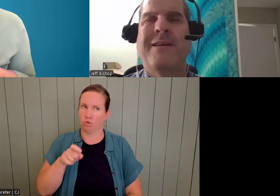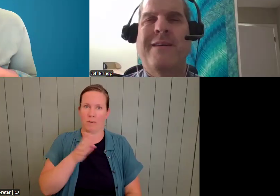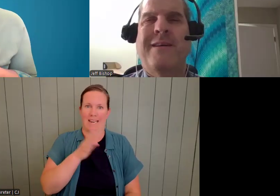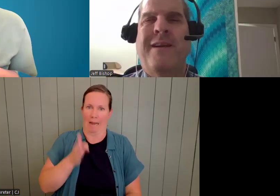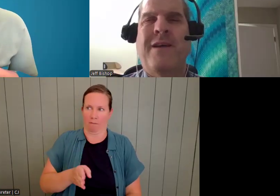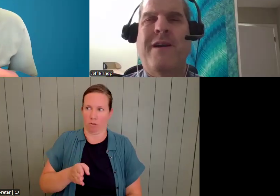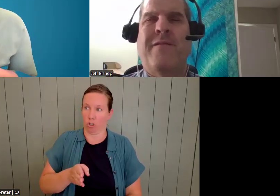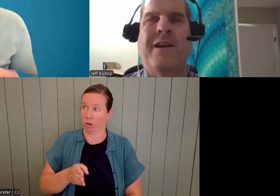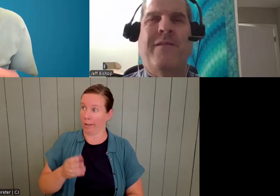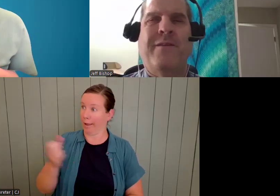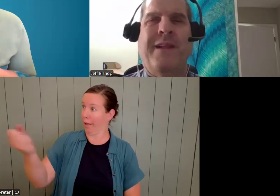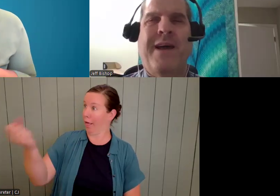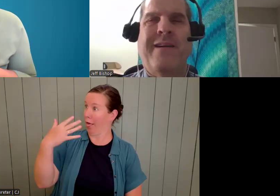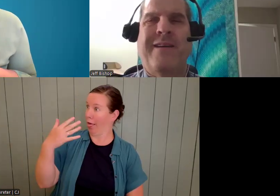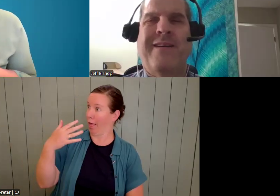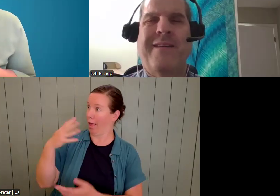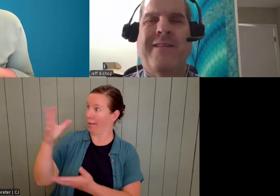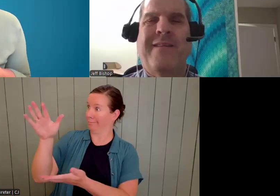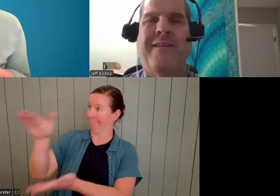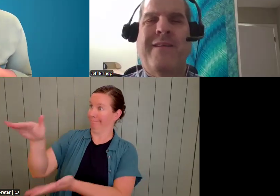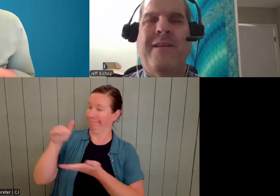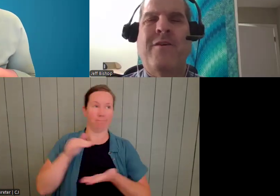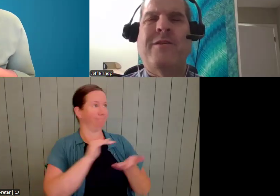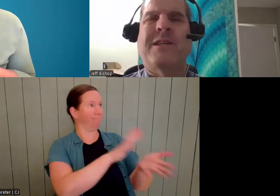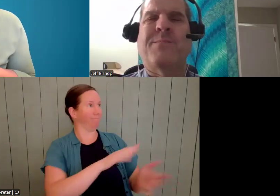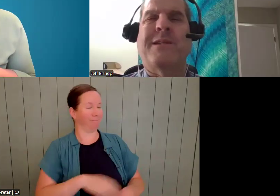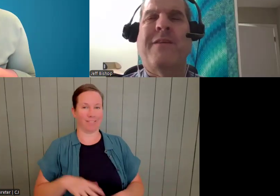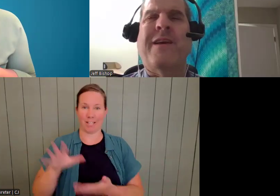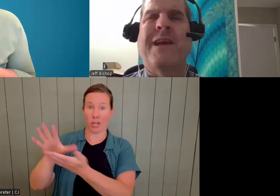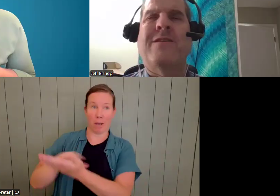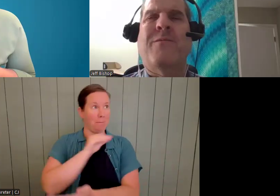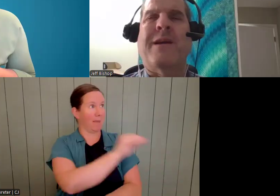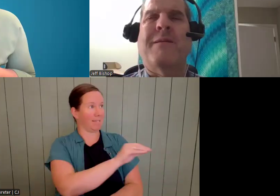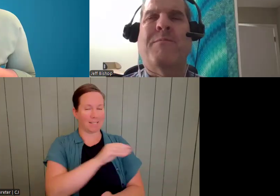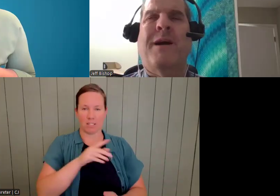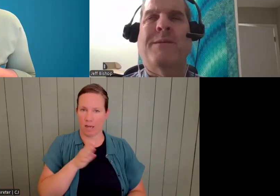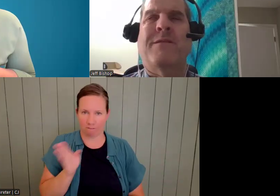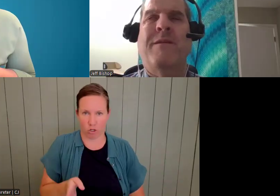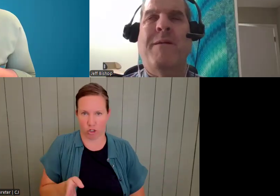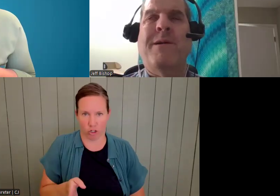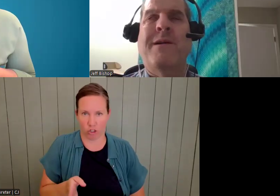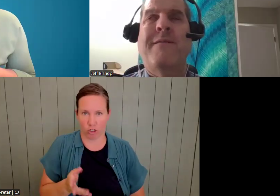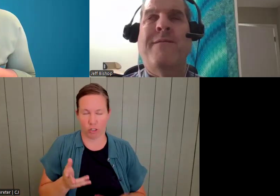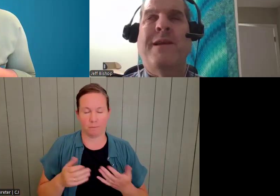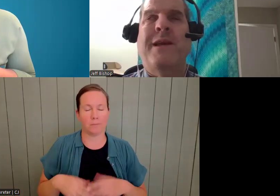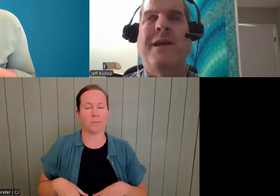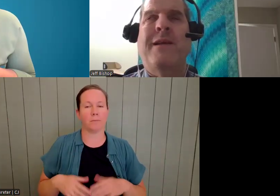Okay, never, never, never do that. Use specific and direct prompts.